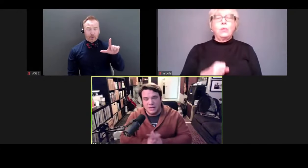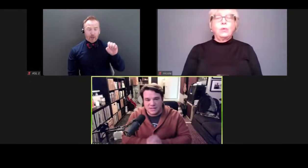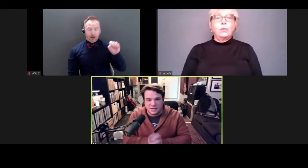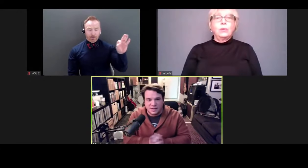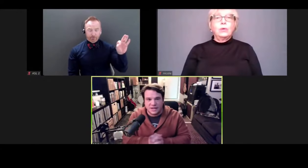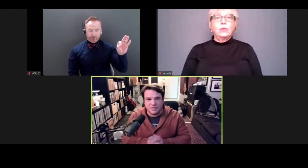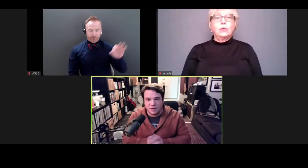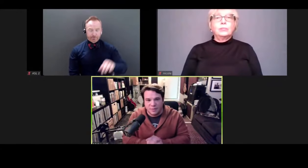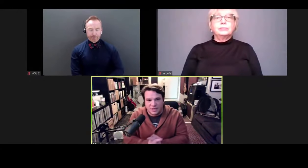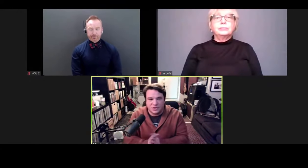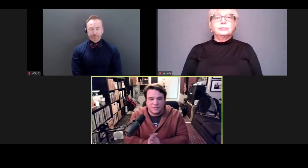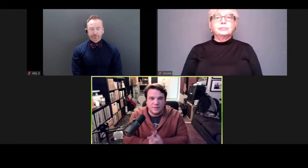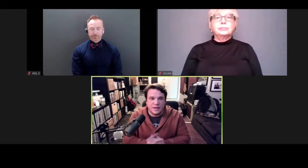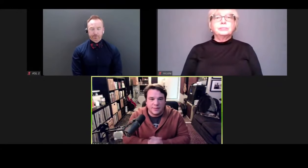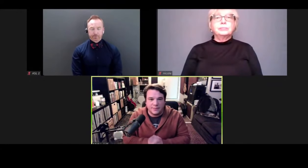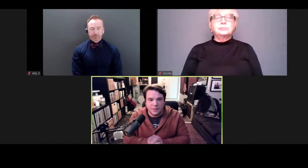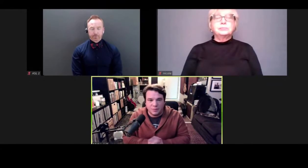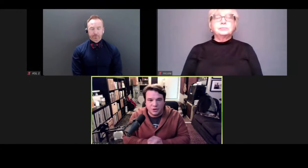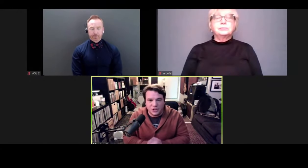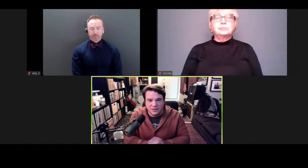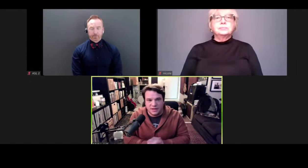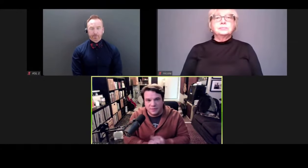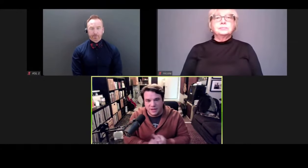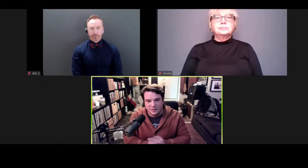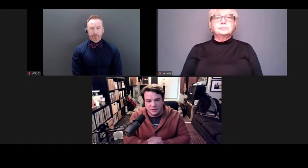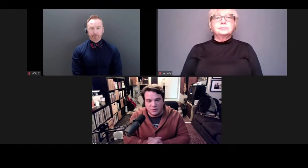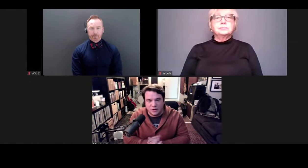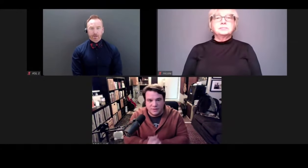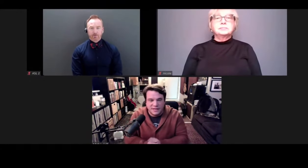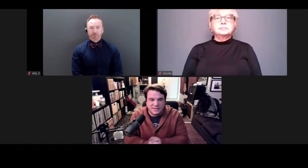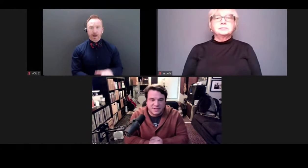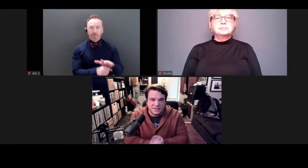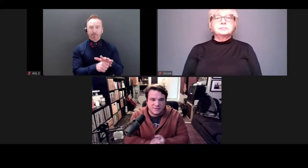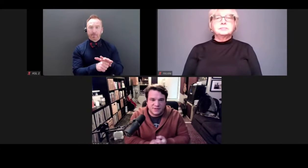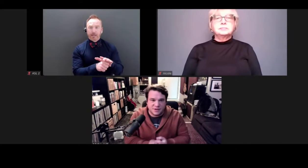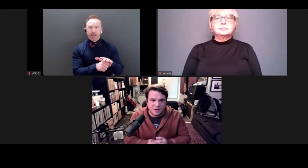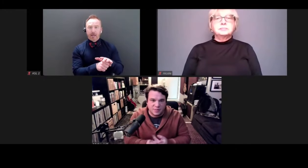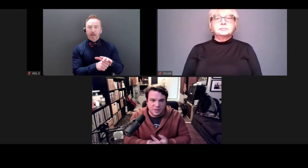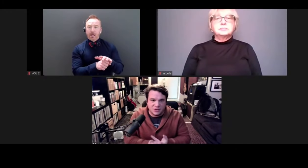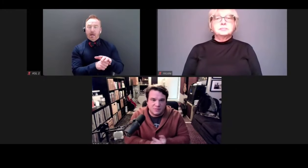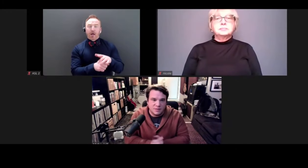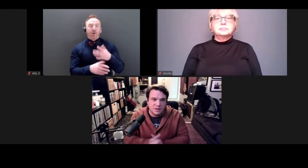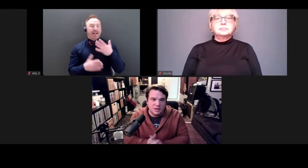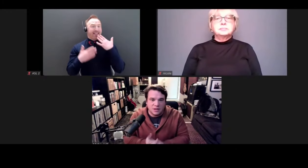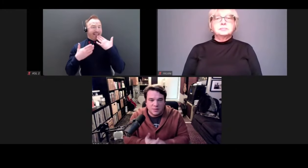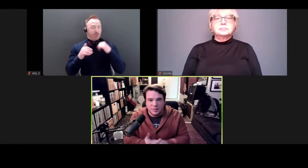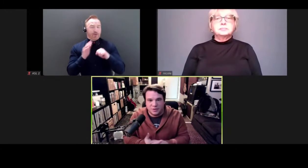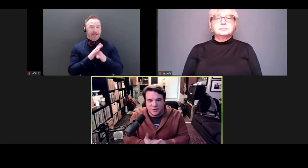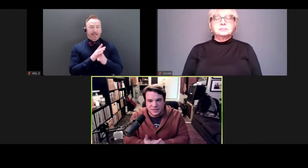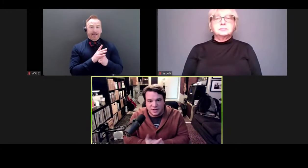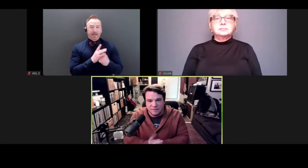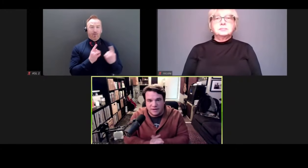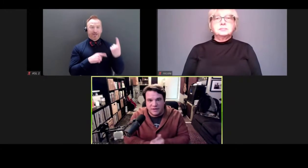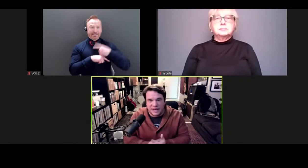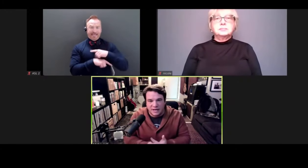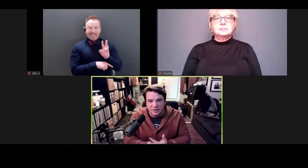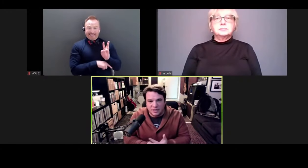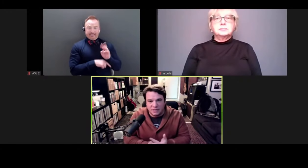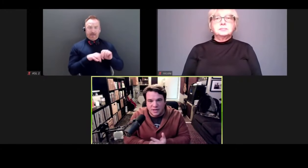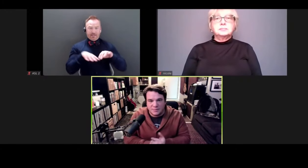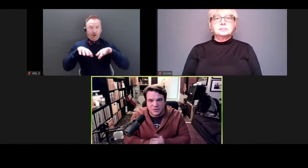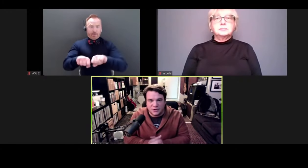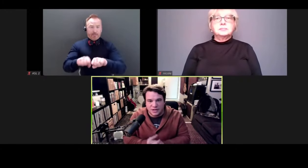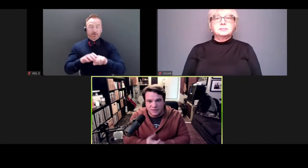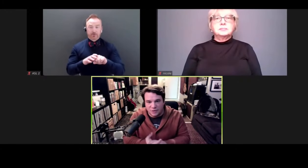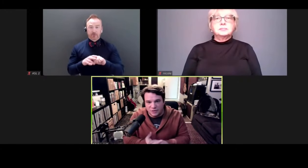Yes, and thank you very much. I appreciate the update. We're on day 6 of this occupation. People in the city are very angry, and